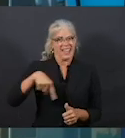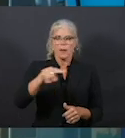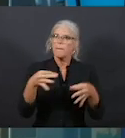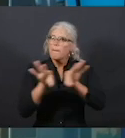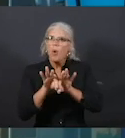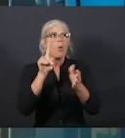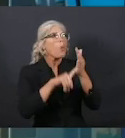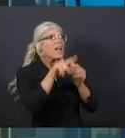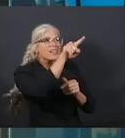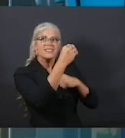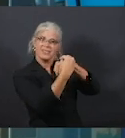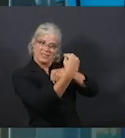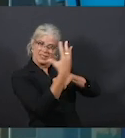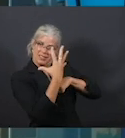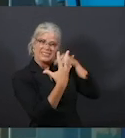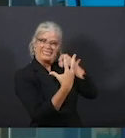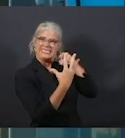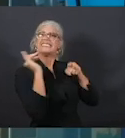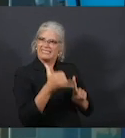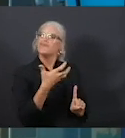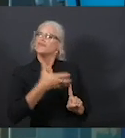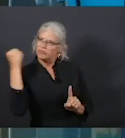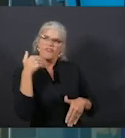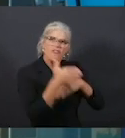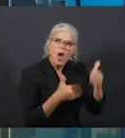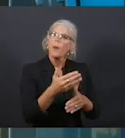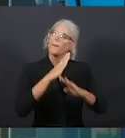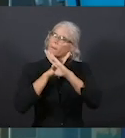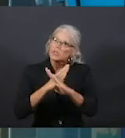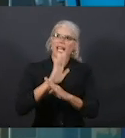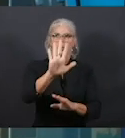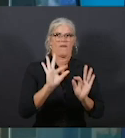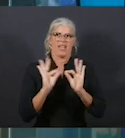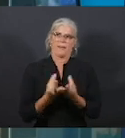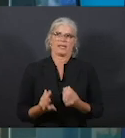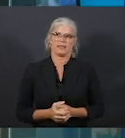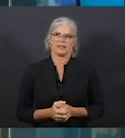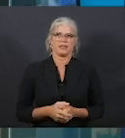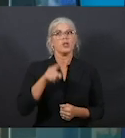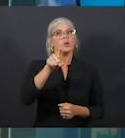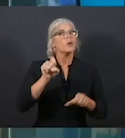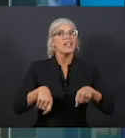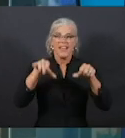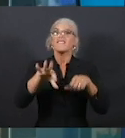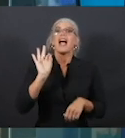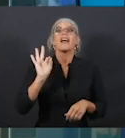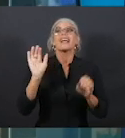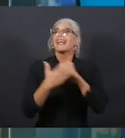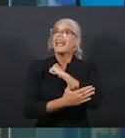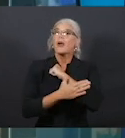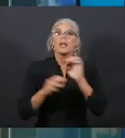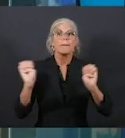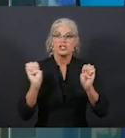to do to prepare and to protect yourself and your families. You can find county emergency management